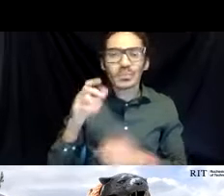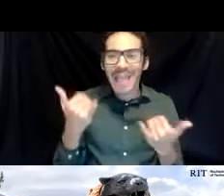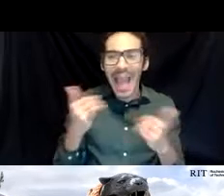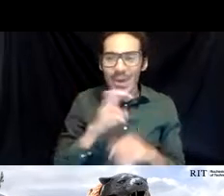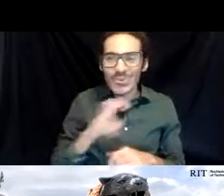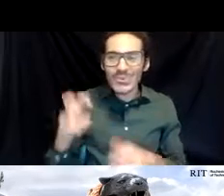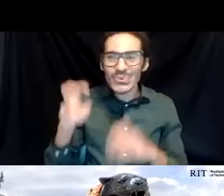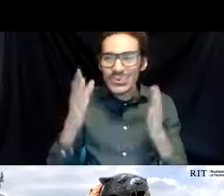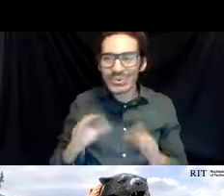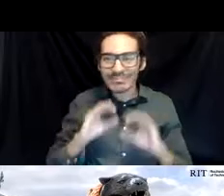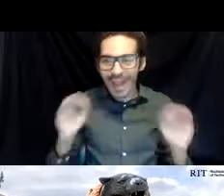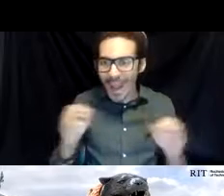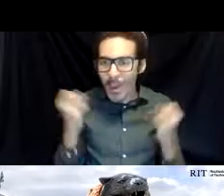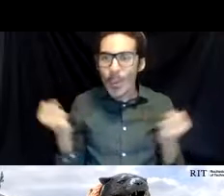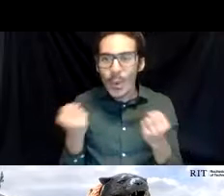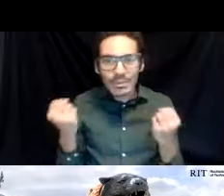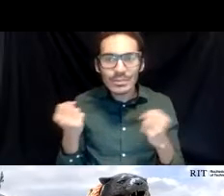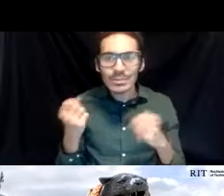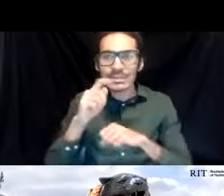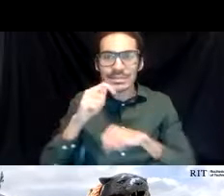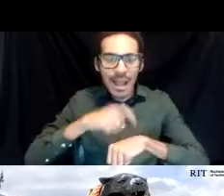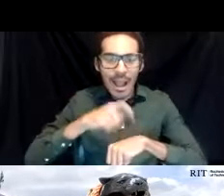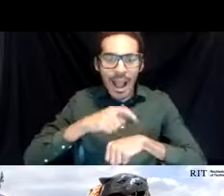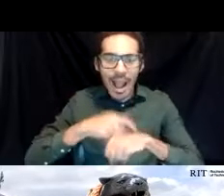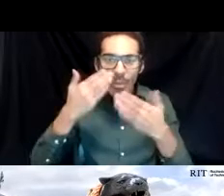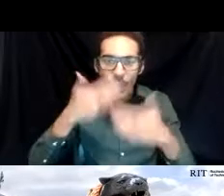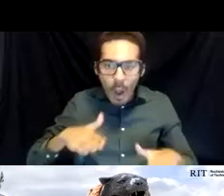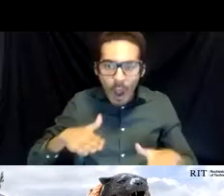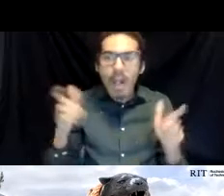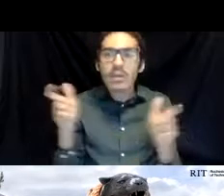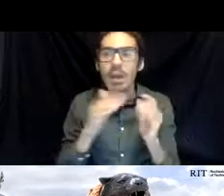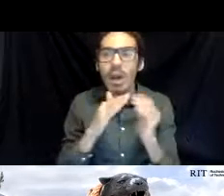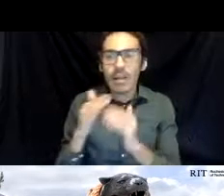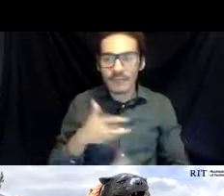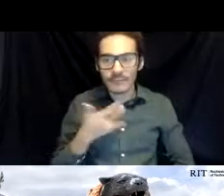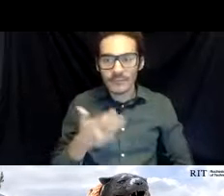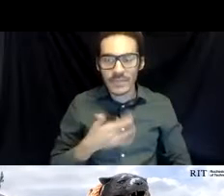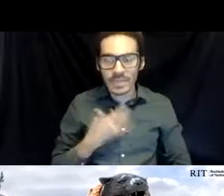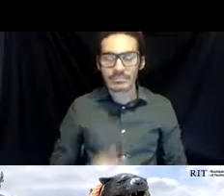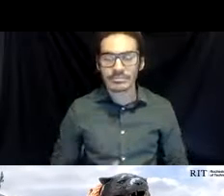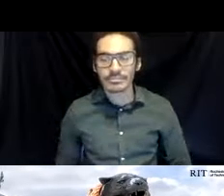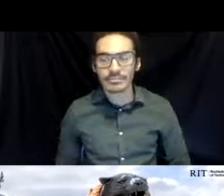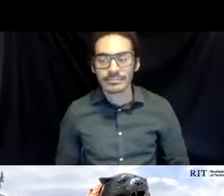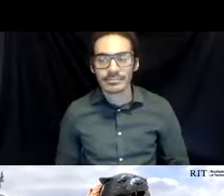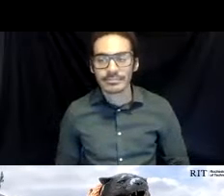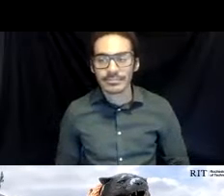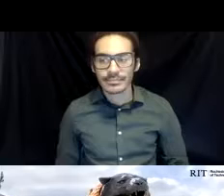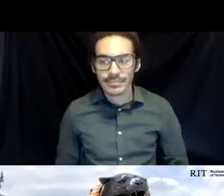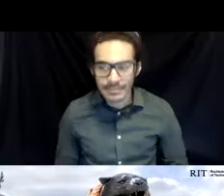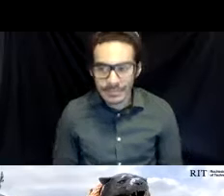winter season, it's a very quiet kind of small town feeling. So I will